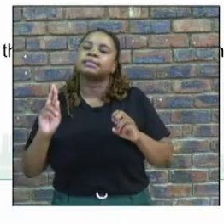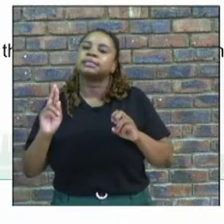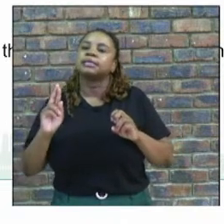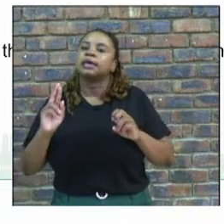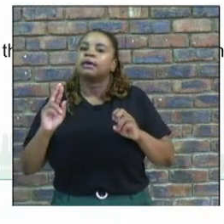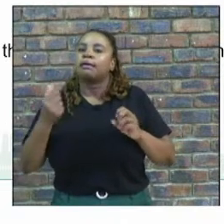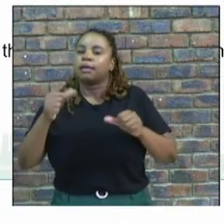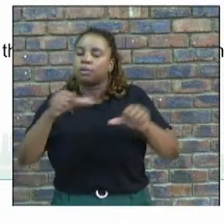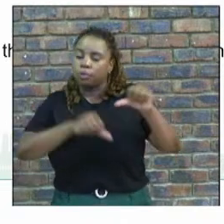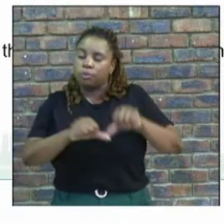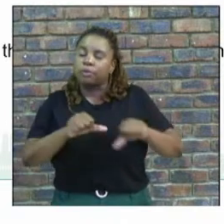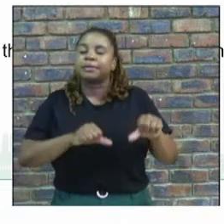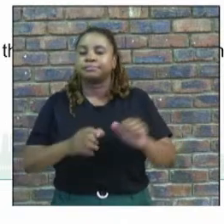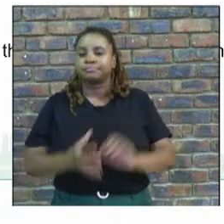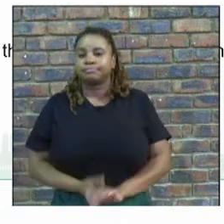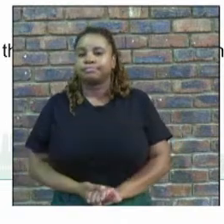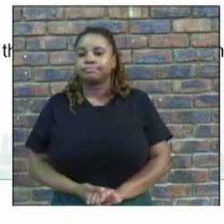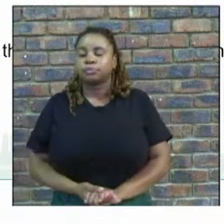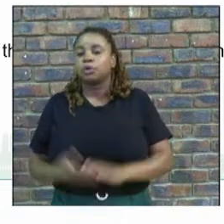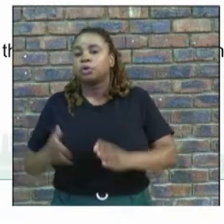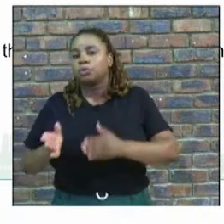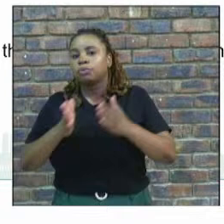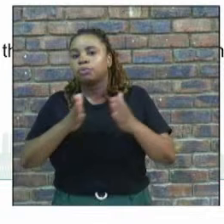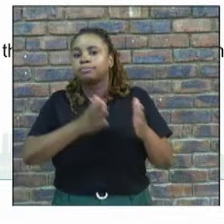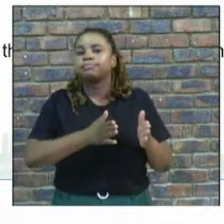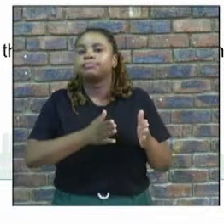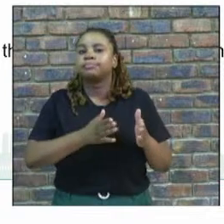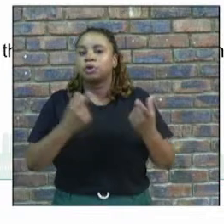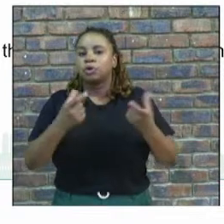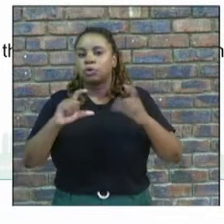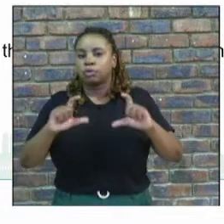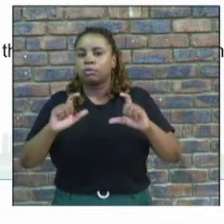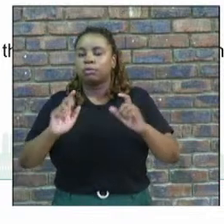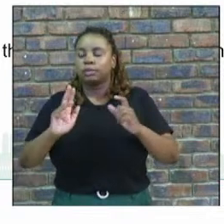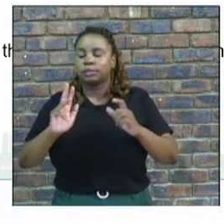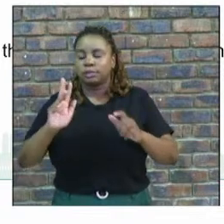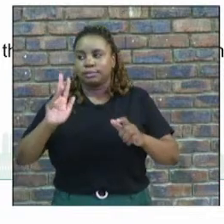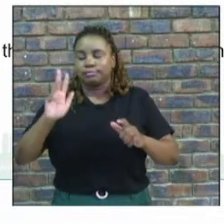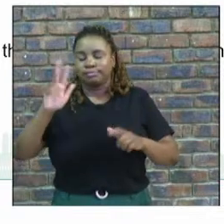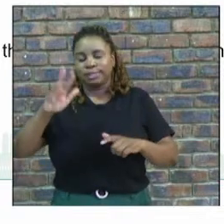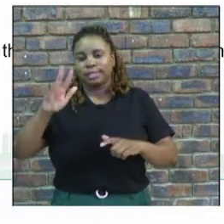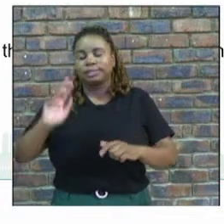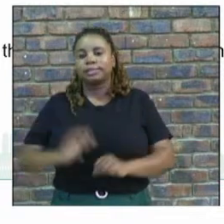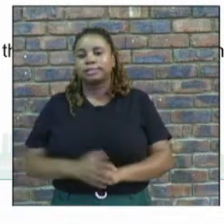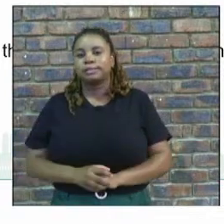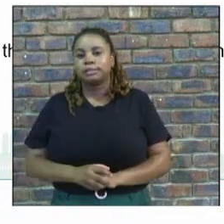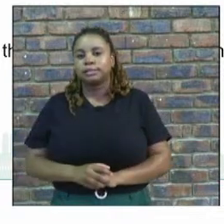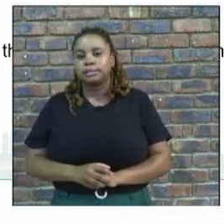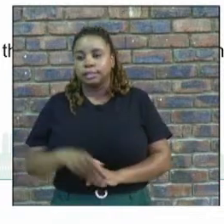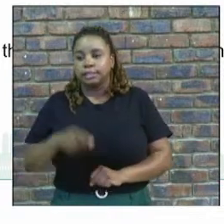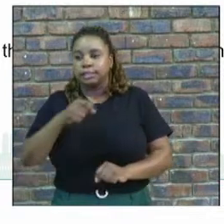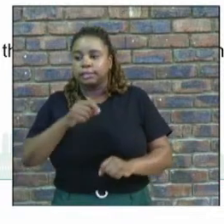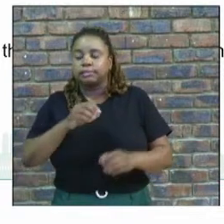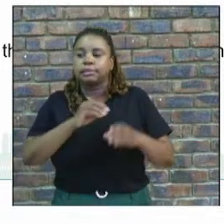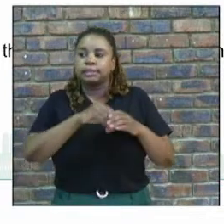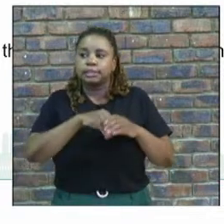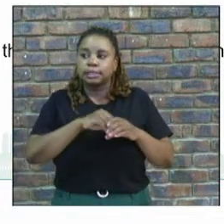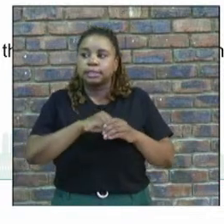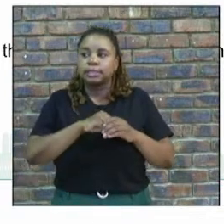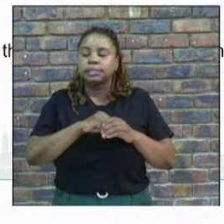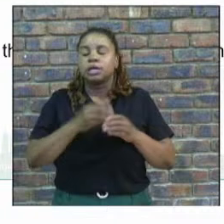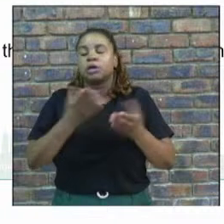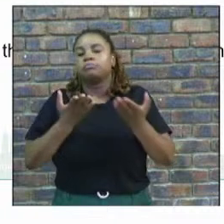Then moving to clause 19, here it makes a provision for